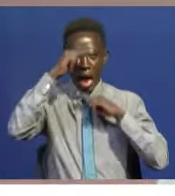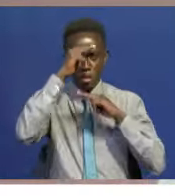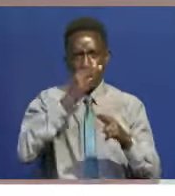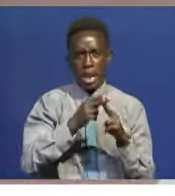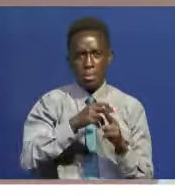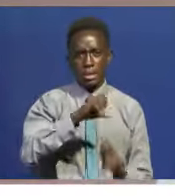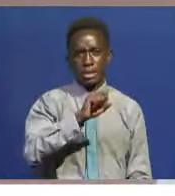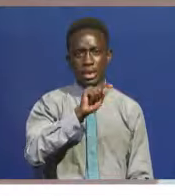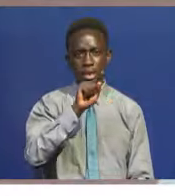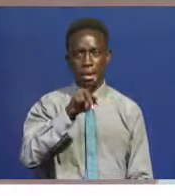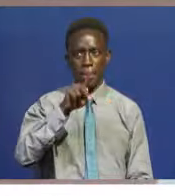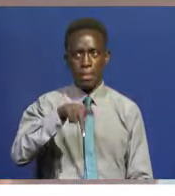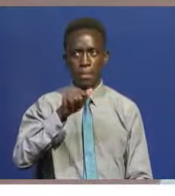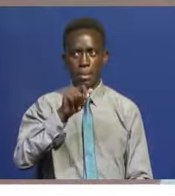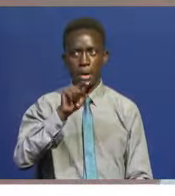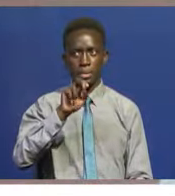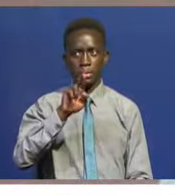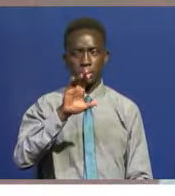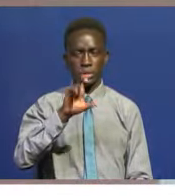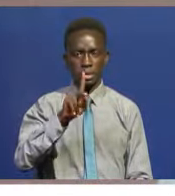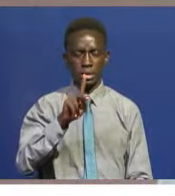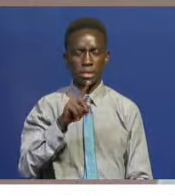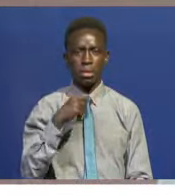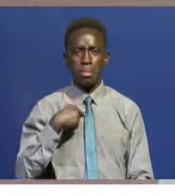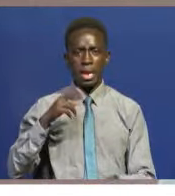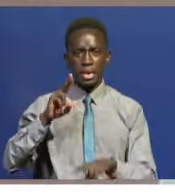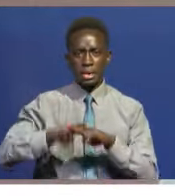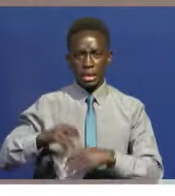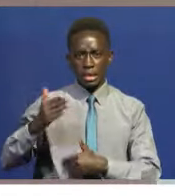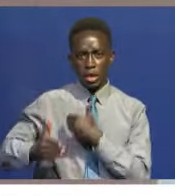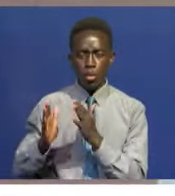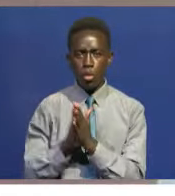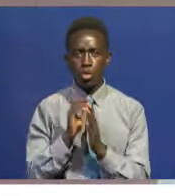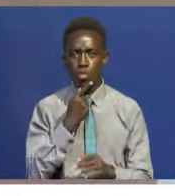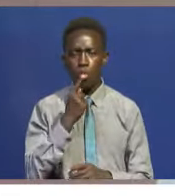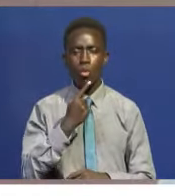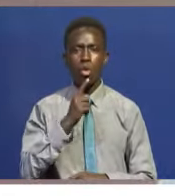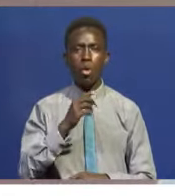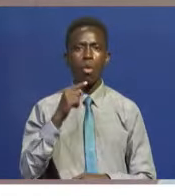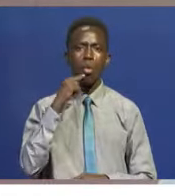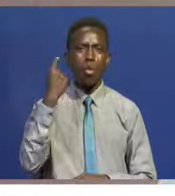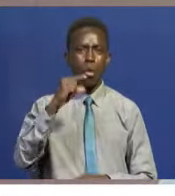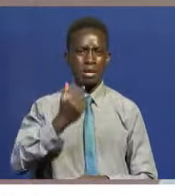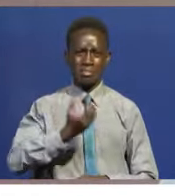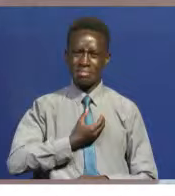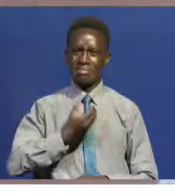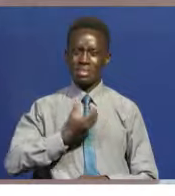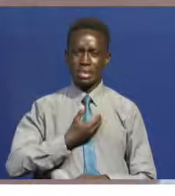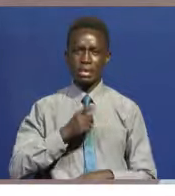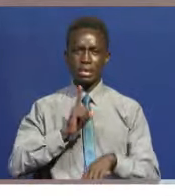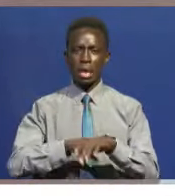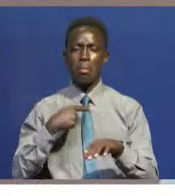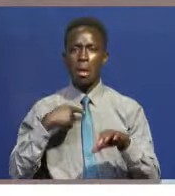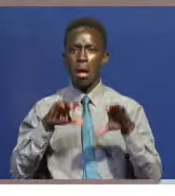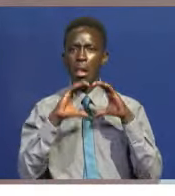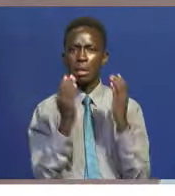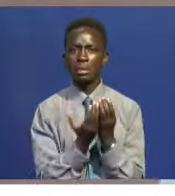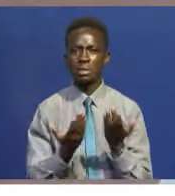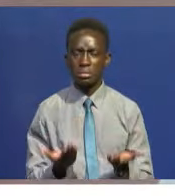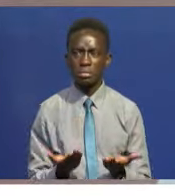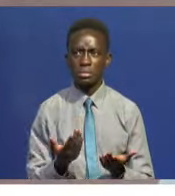my deskmates were world beaters, gold medal medalists when we were in class. But I've become a fan of